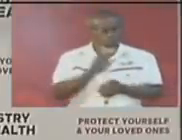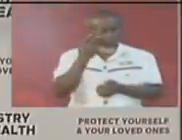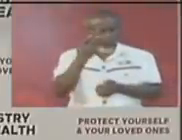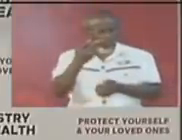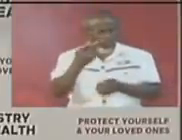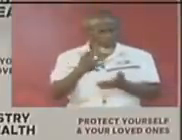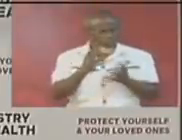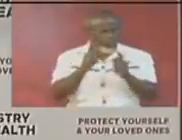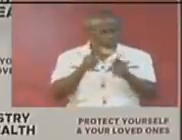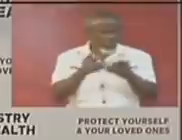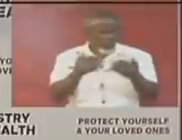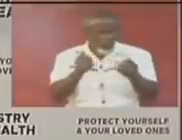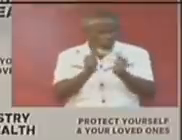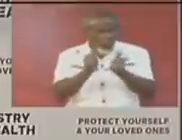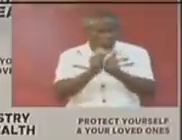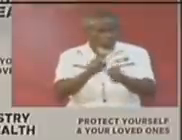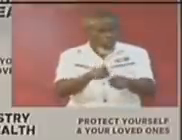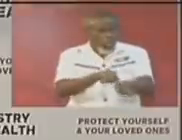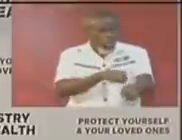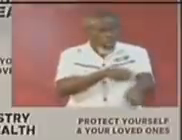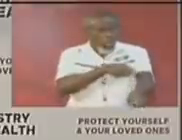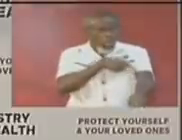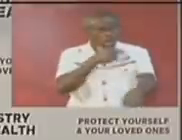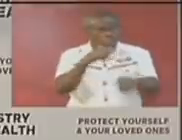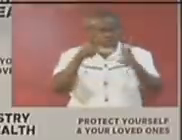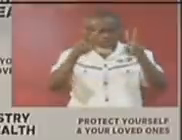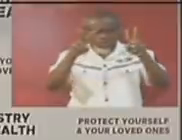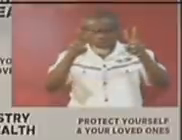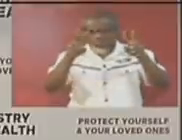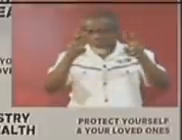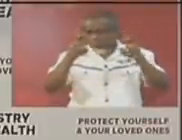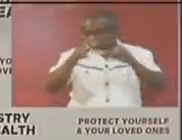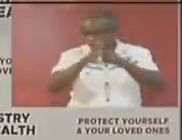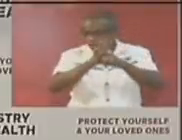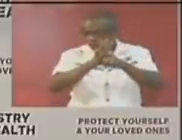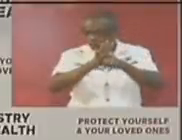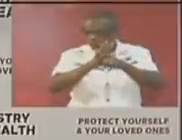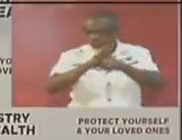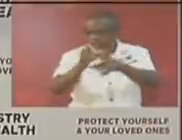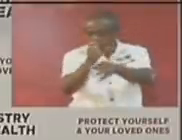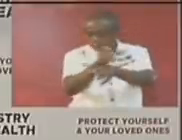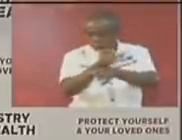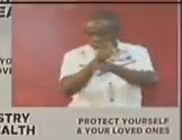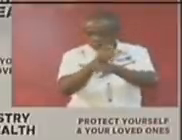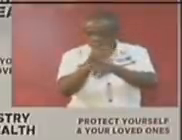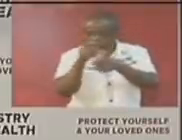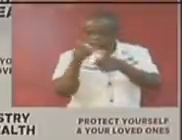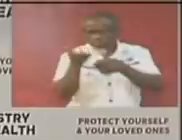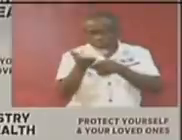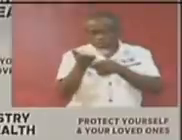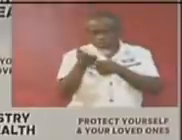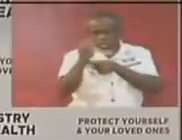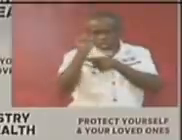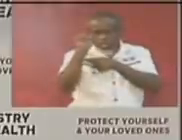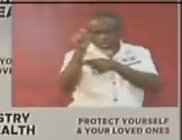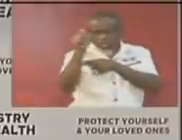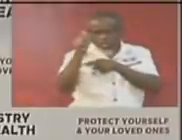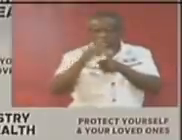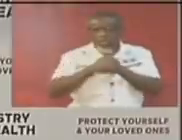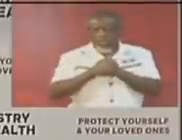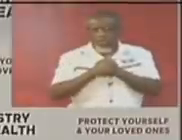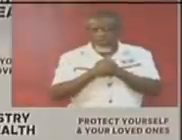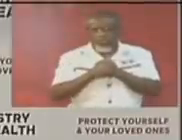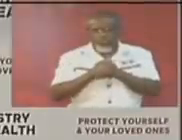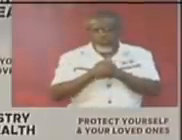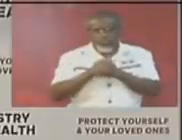being treated. Could you tell us some of the services that are being offered to patients who present with long COVID? I know you mentioned